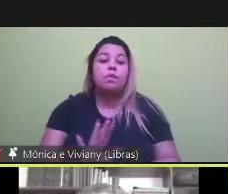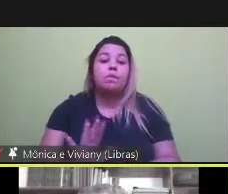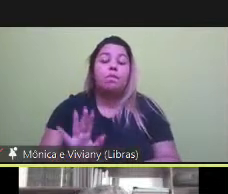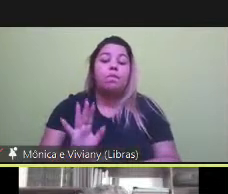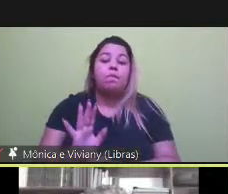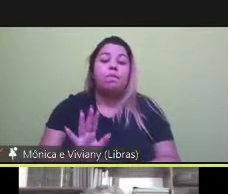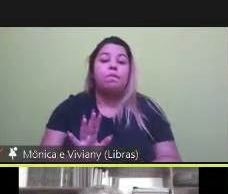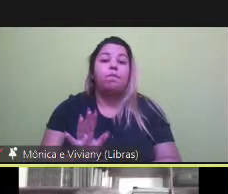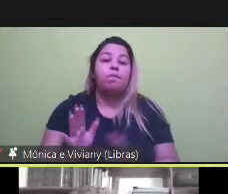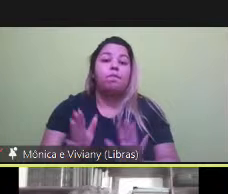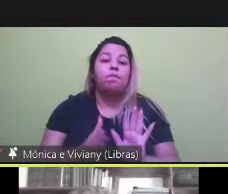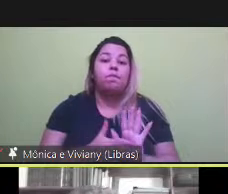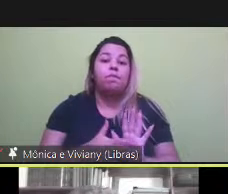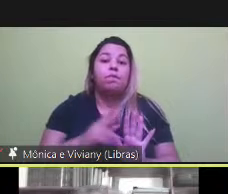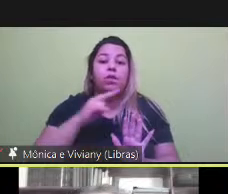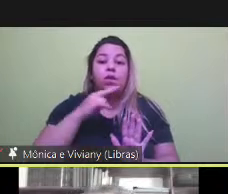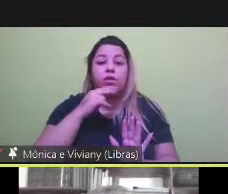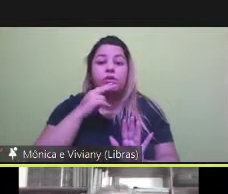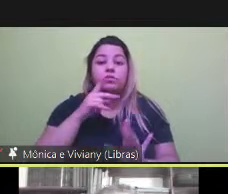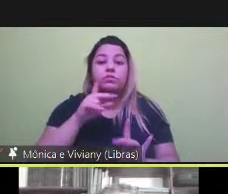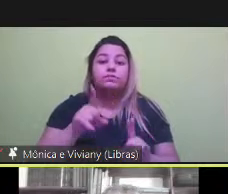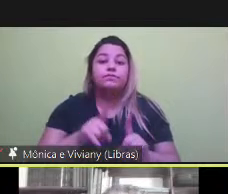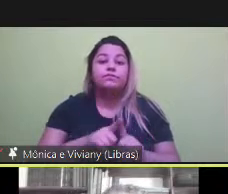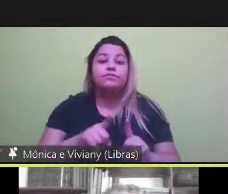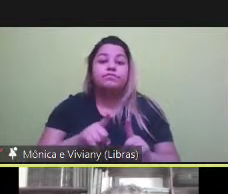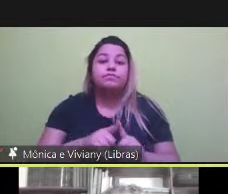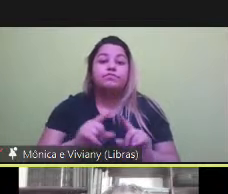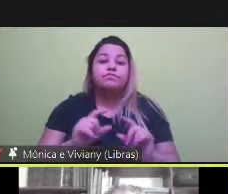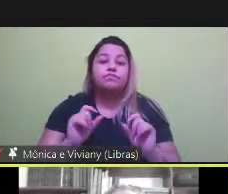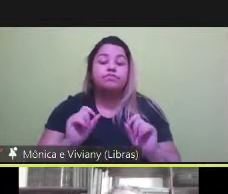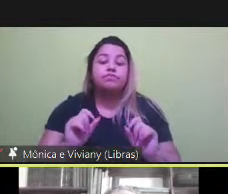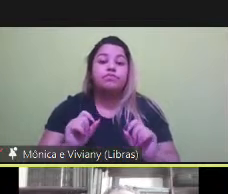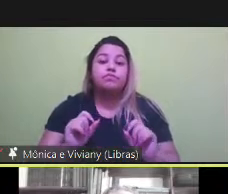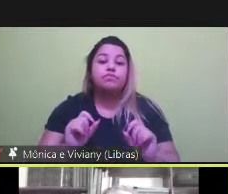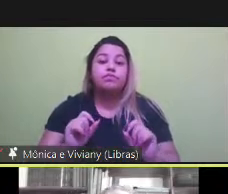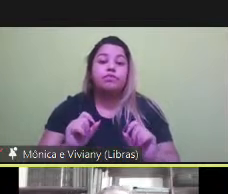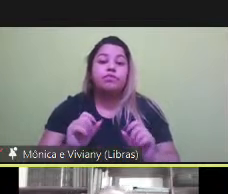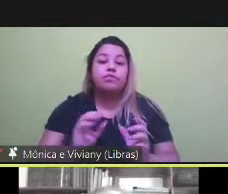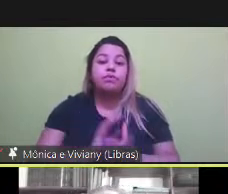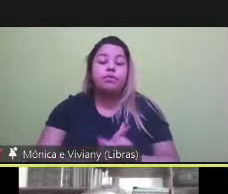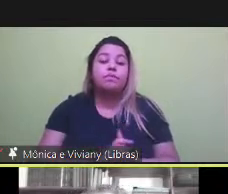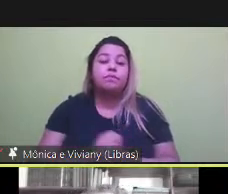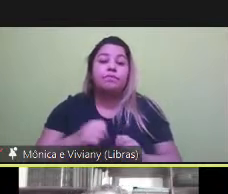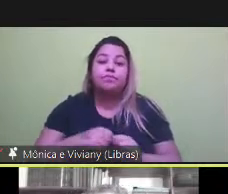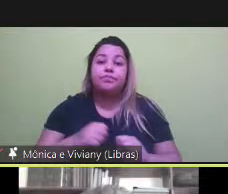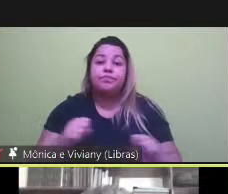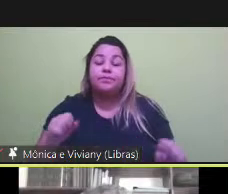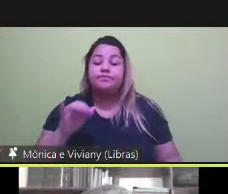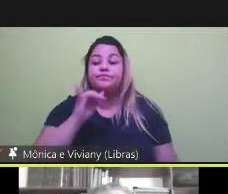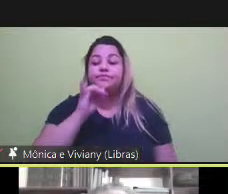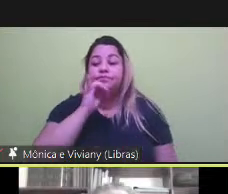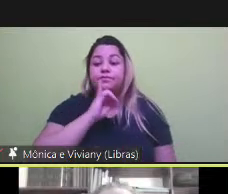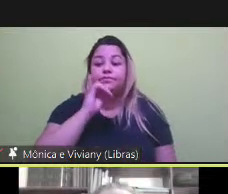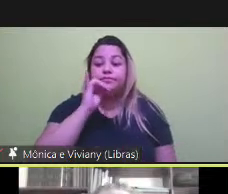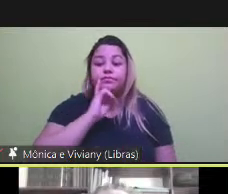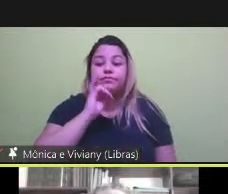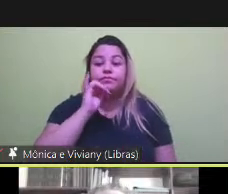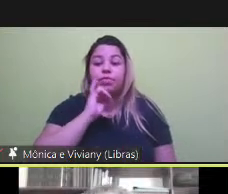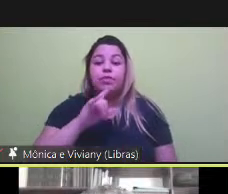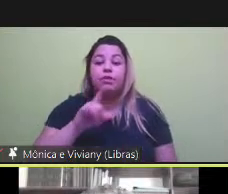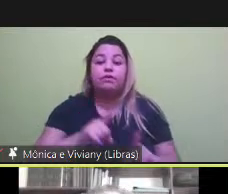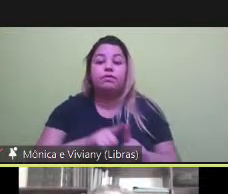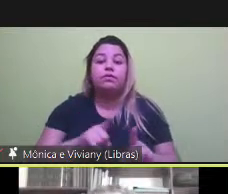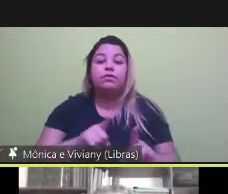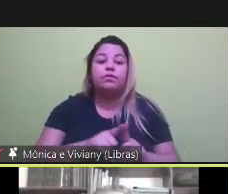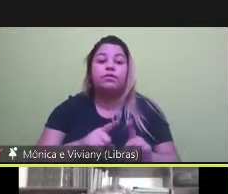We talked about the existence of innumerable examples of good practices in the communication, and